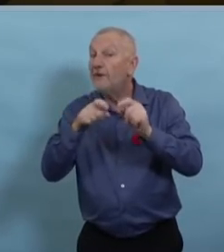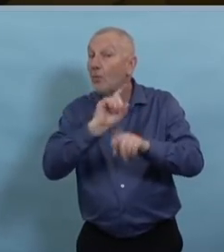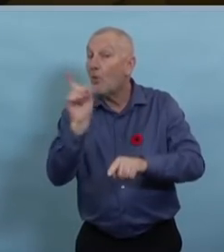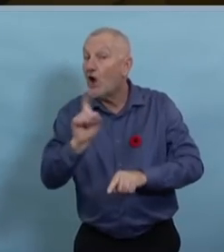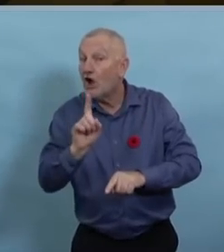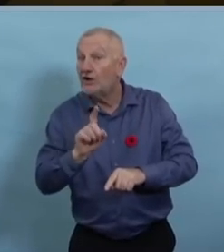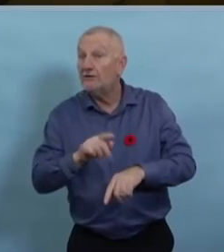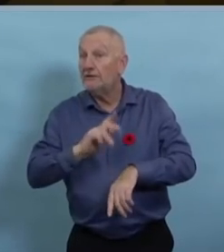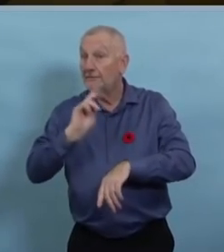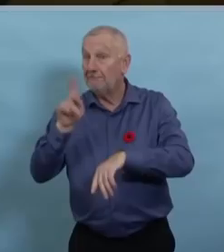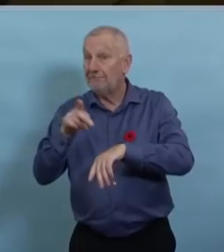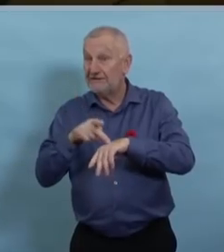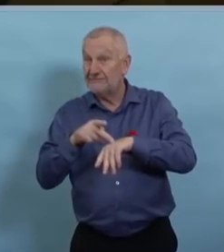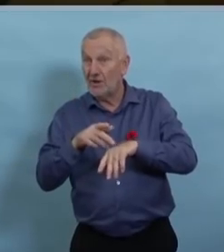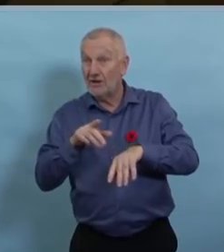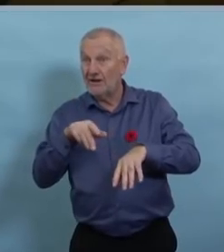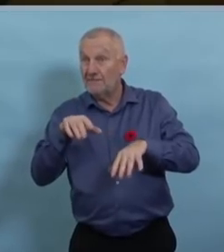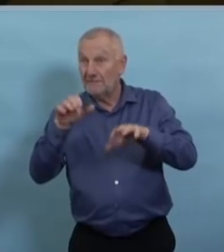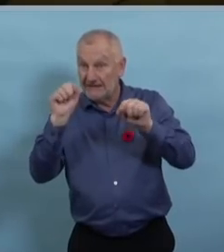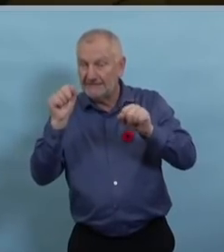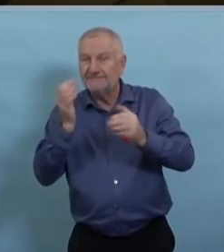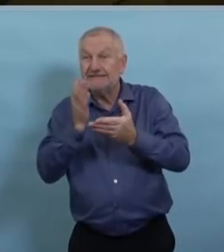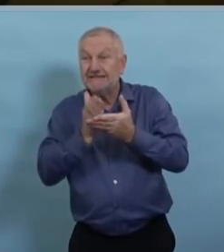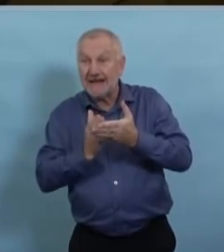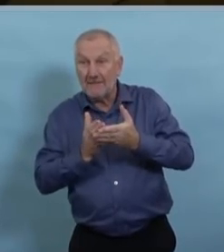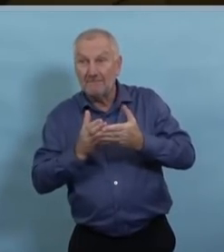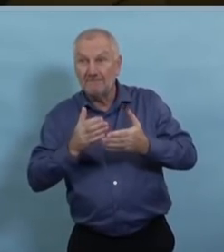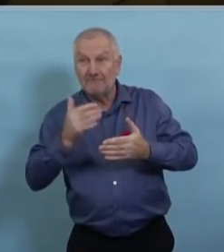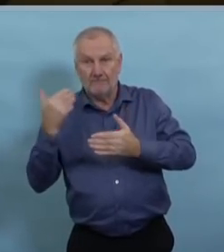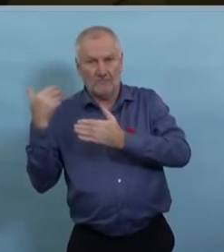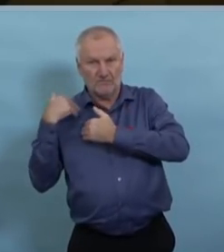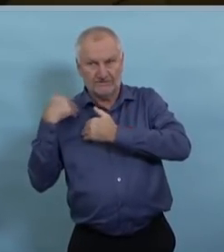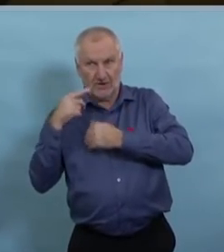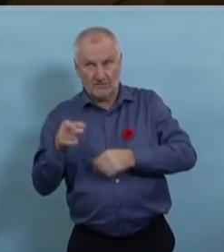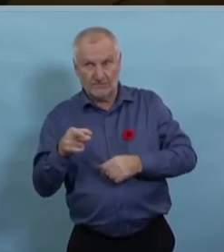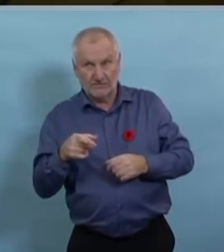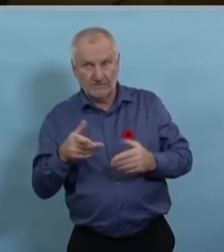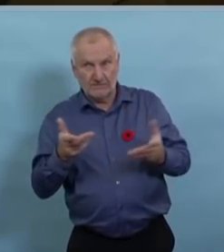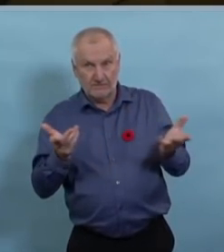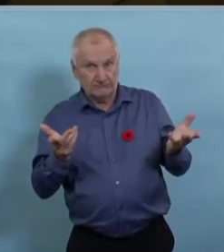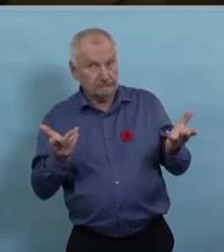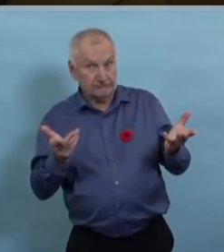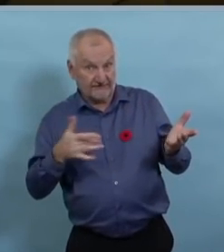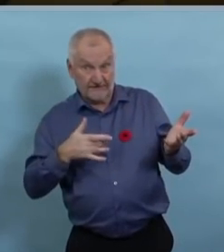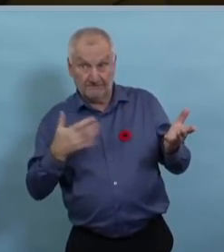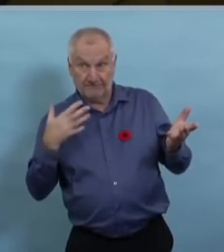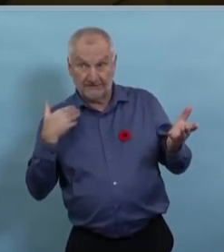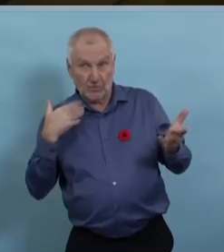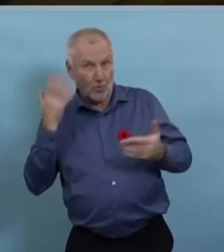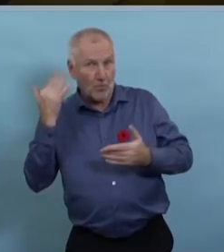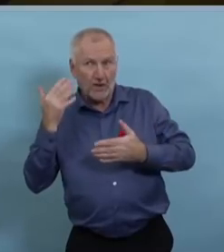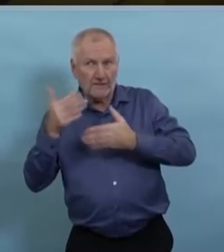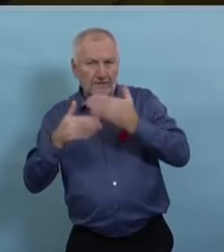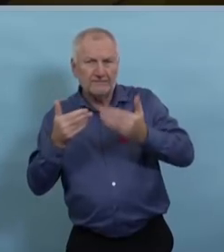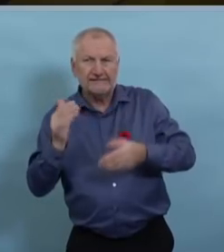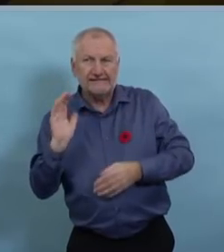late. Can you speak to that, Minister, about just how this process is being slow and how this is kind of being additionally put on the schools